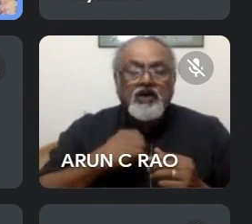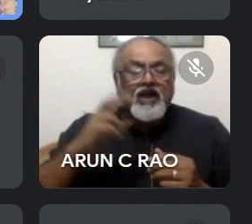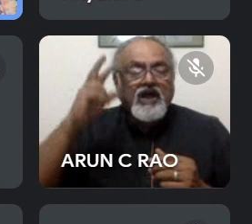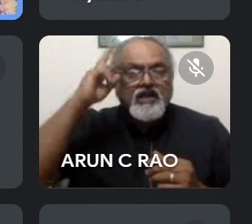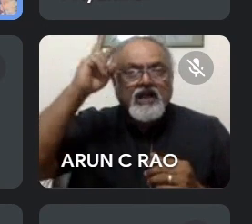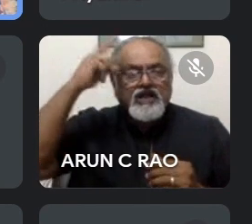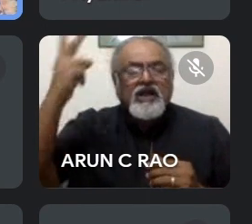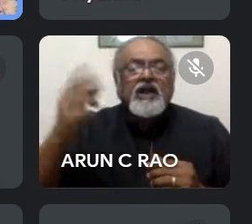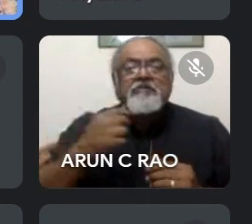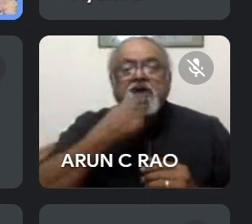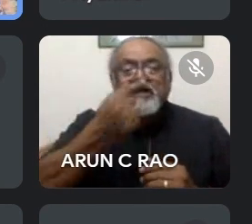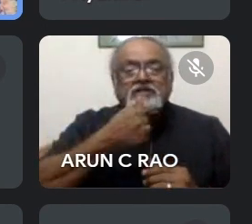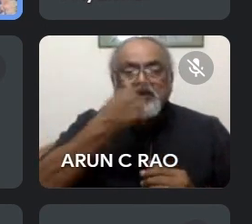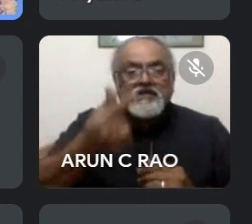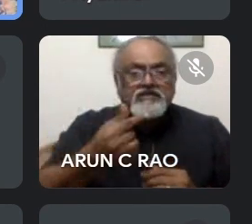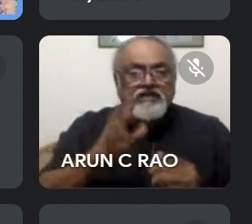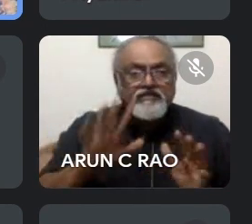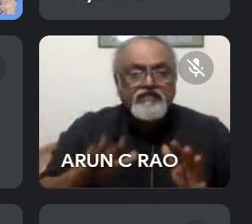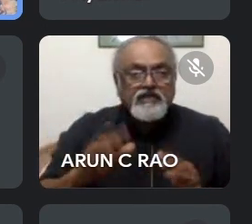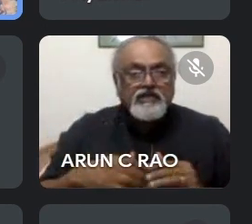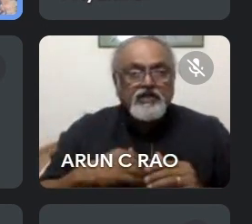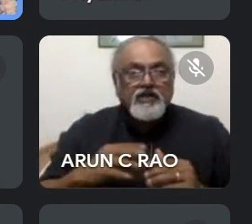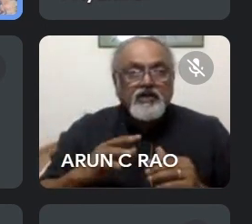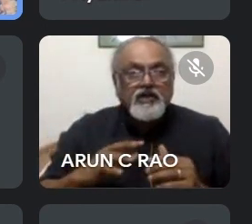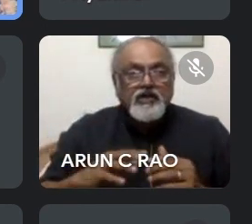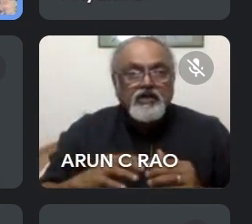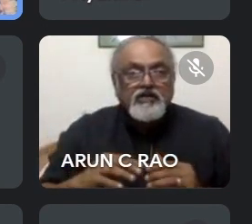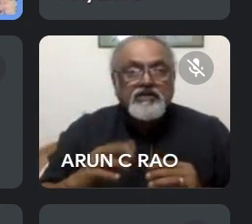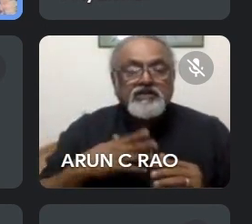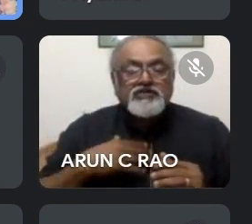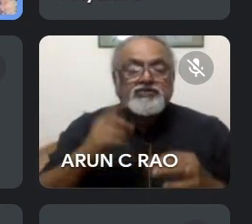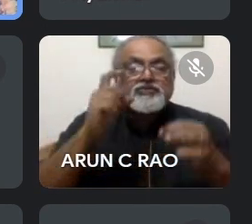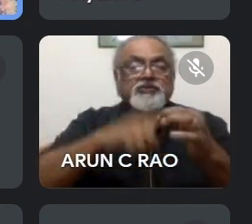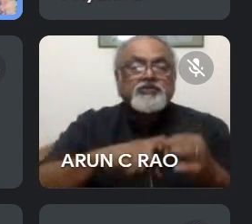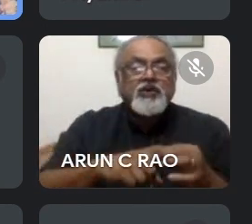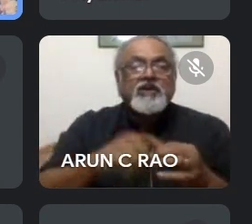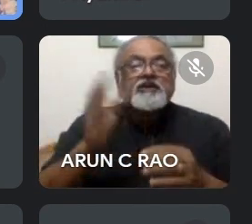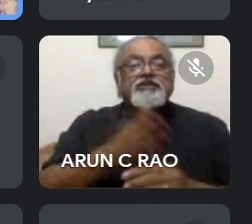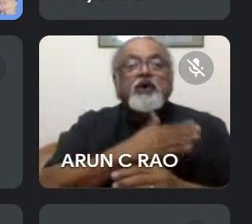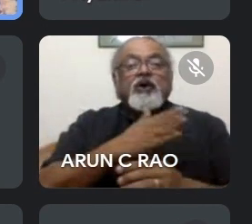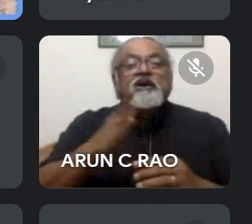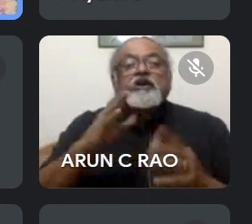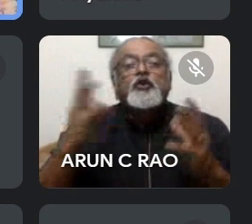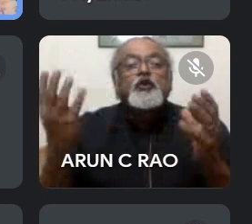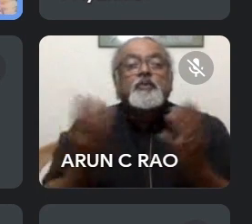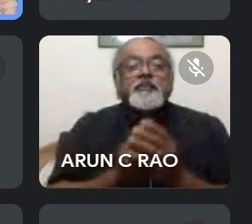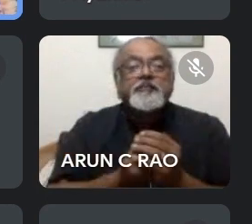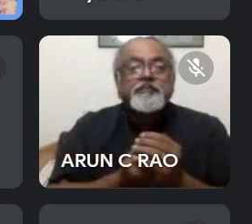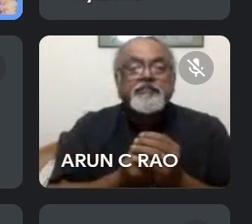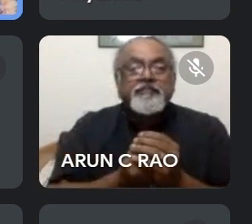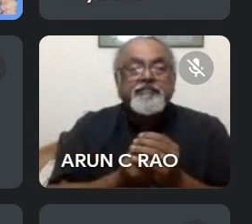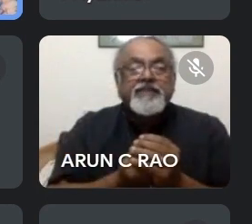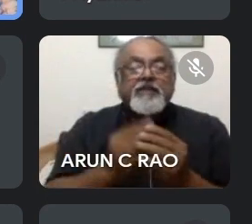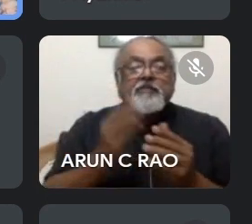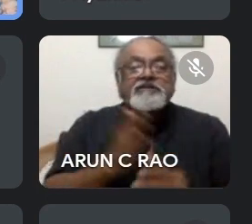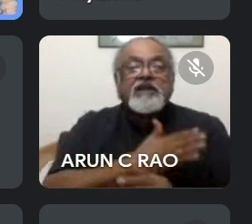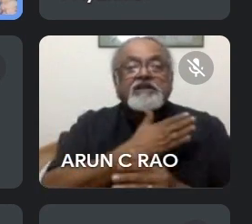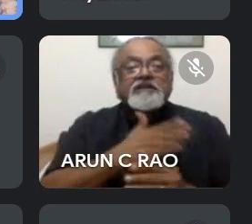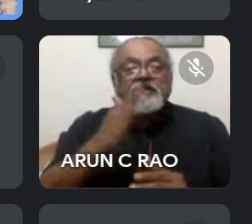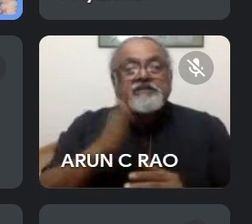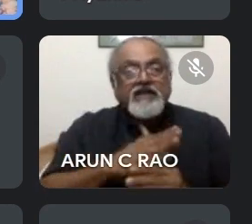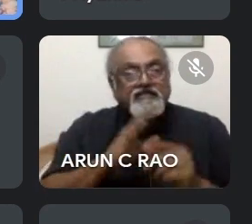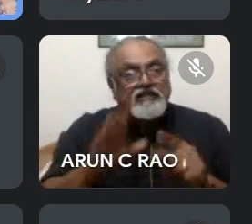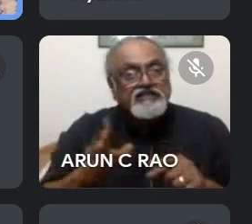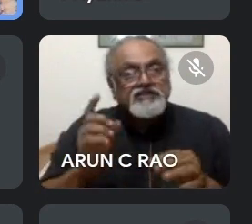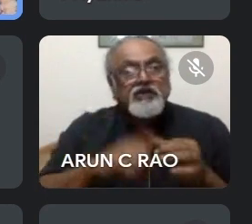So they made me join the choir group, and then I was in the choir group, and like we used to sing and stuff. And then